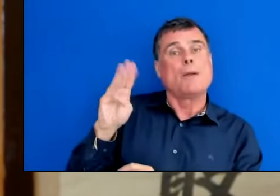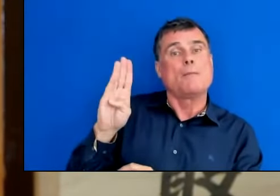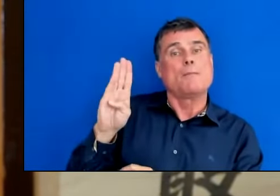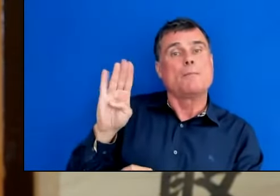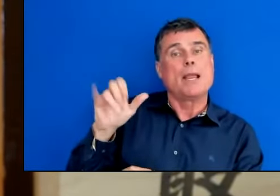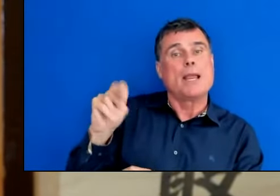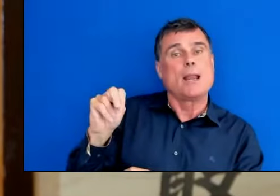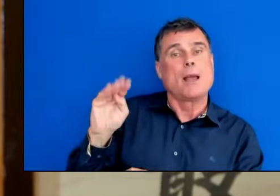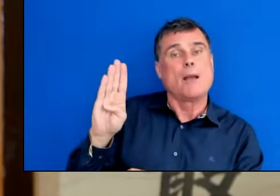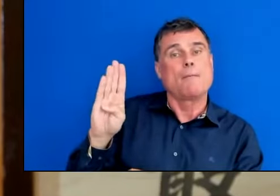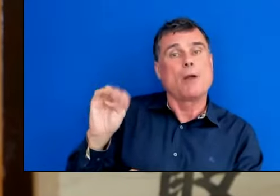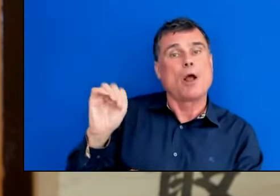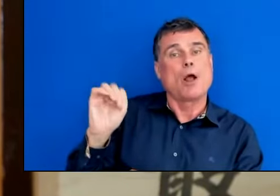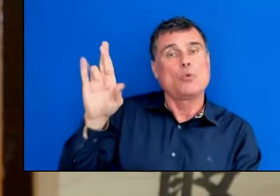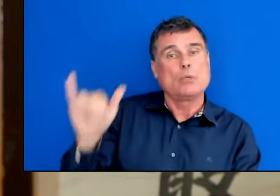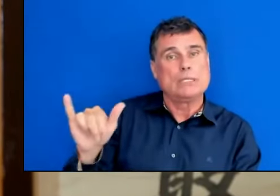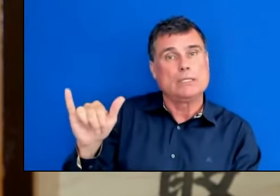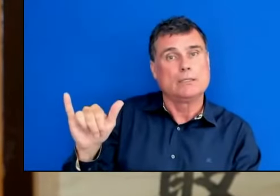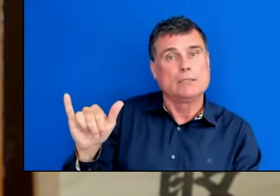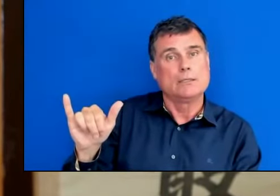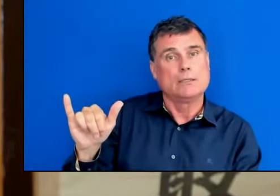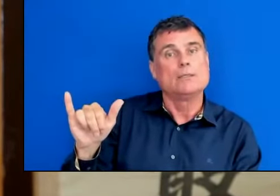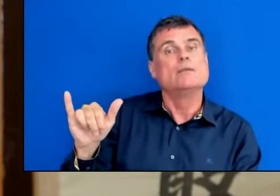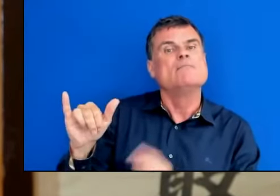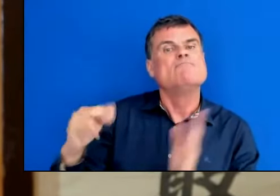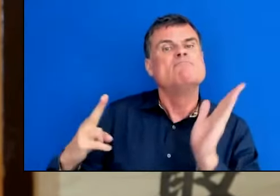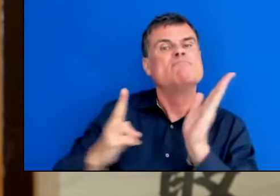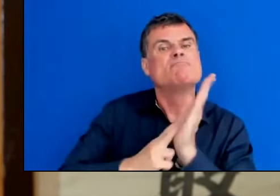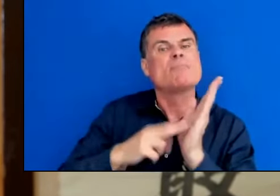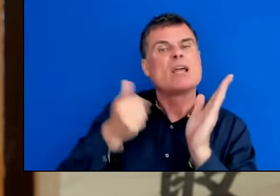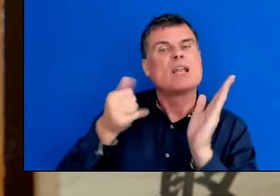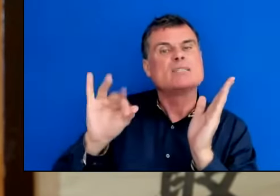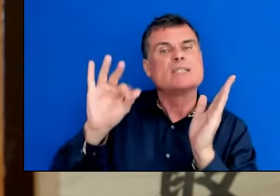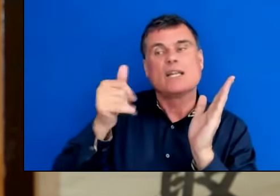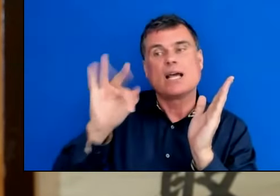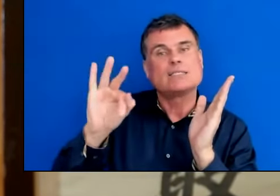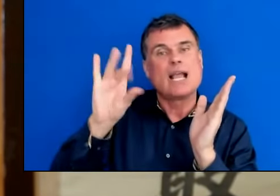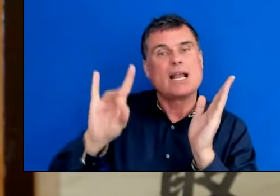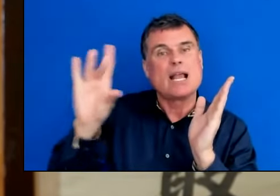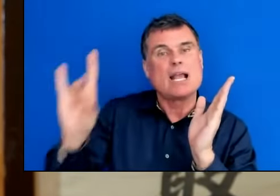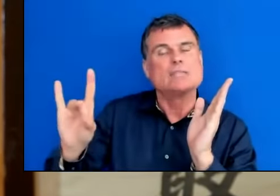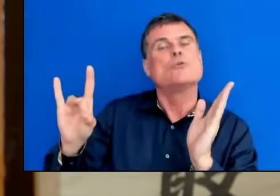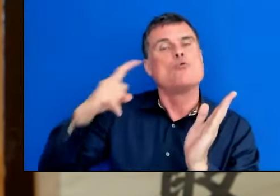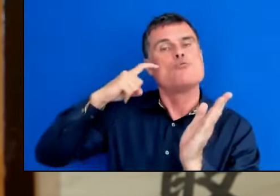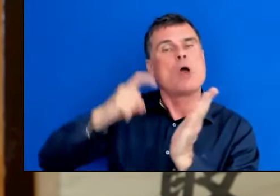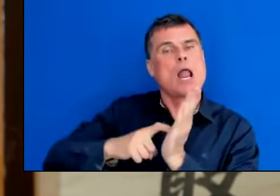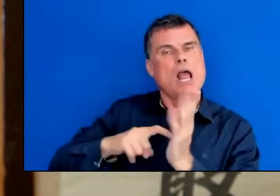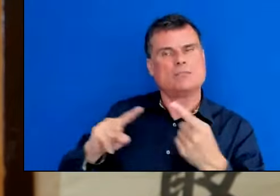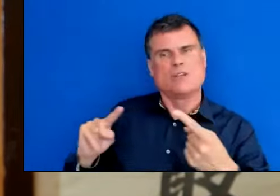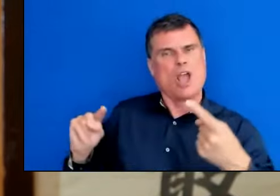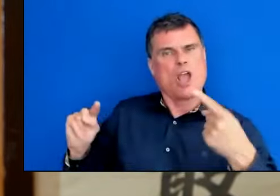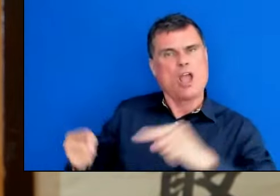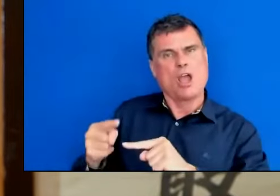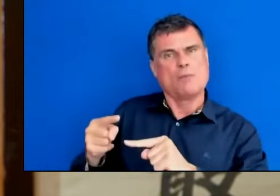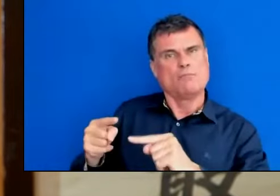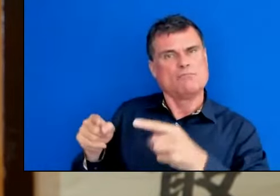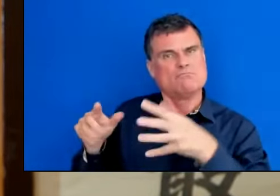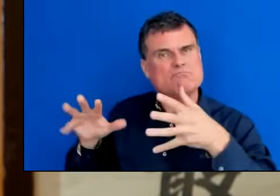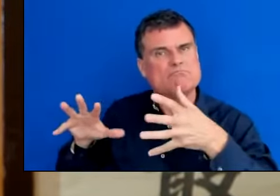September 1988. And continue to push for healing and acknowledgement of the harm caused to the community. Laureen?